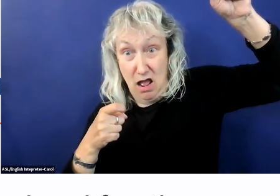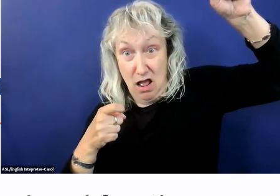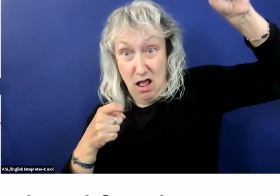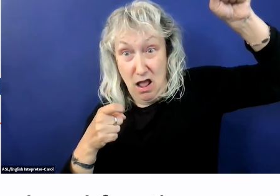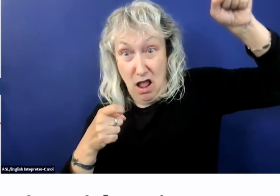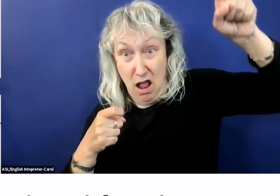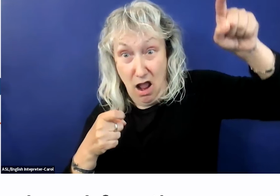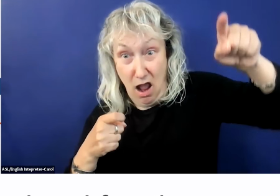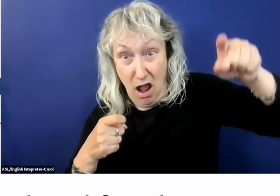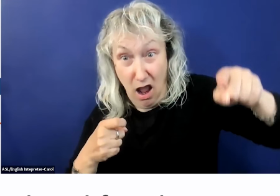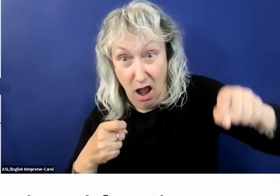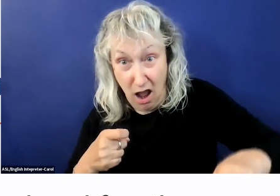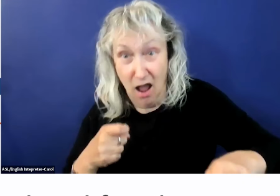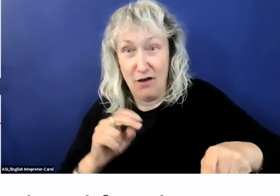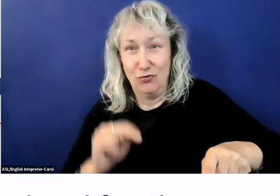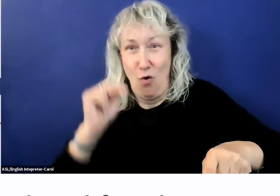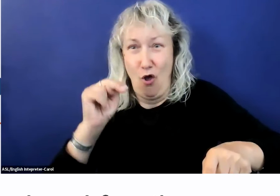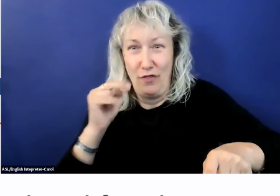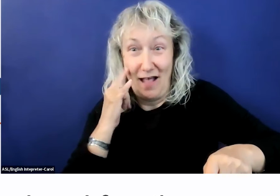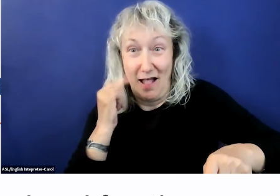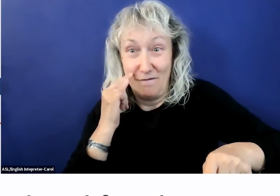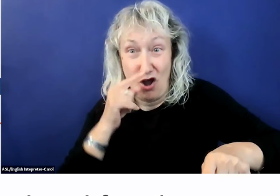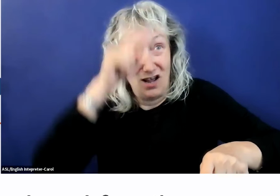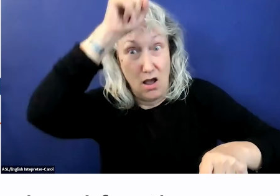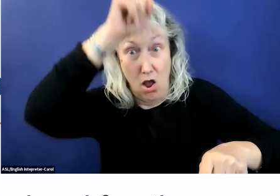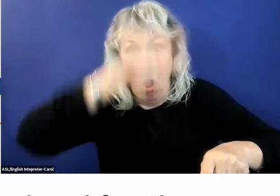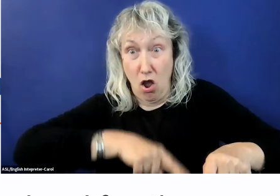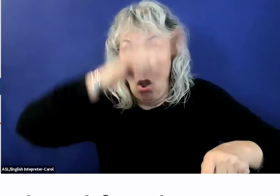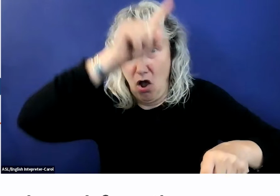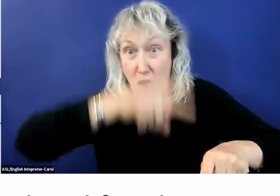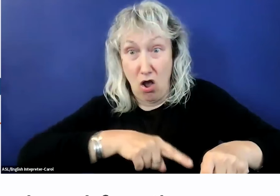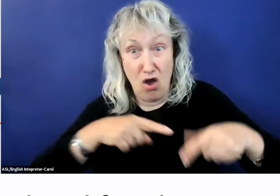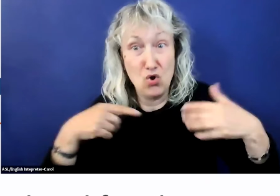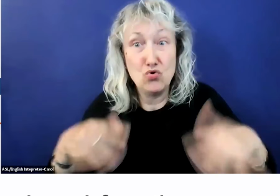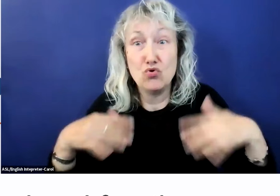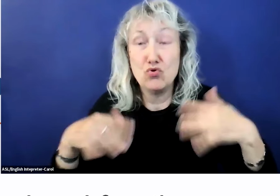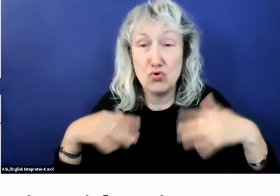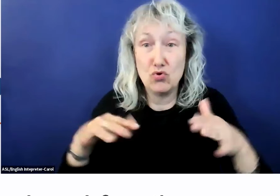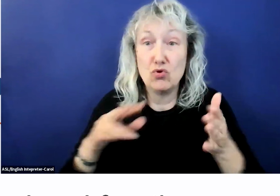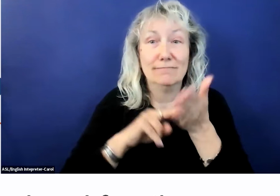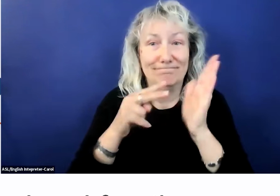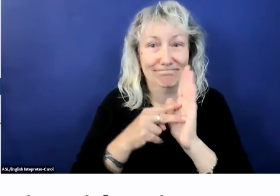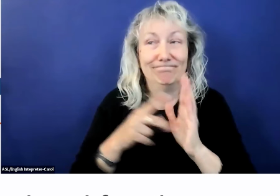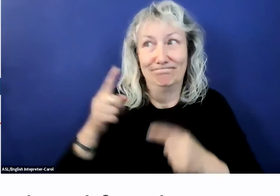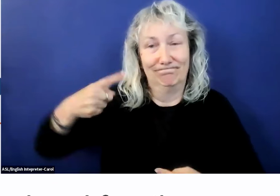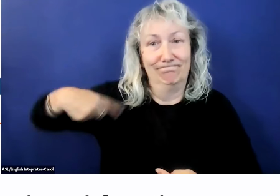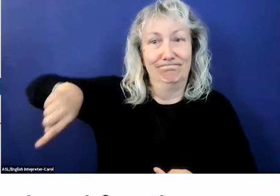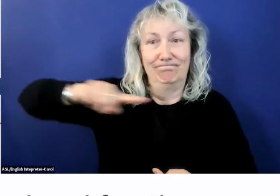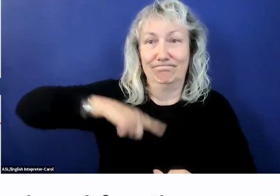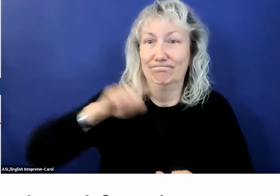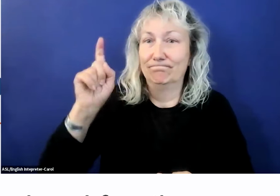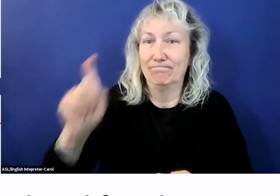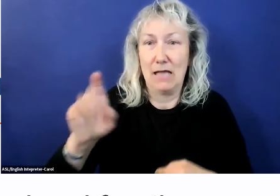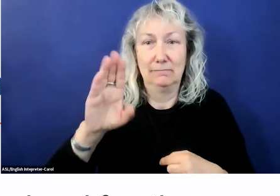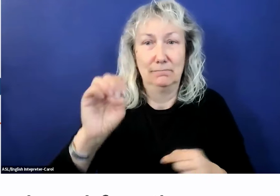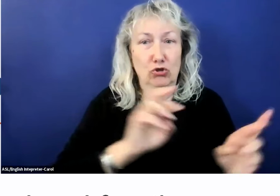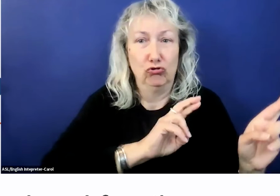to northern California in the United States. This really highlights the need to have a go bag at your